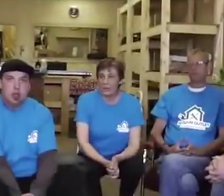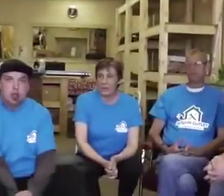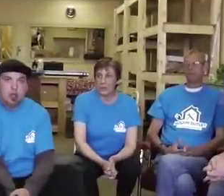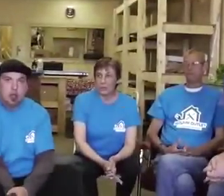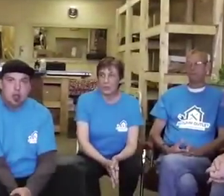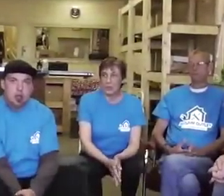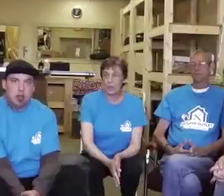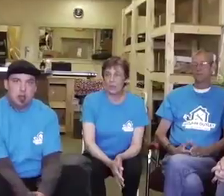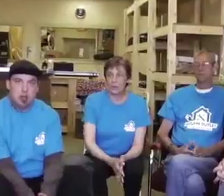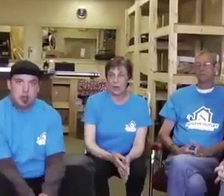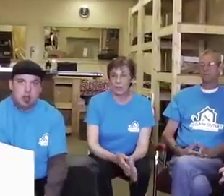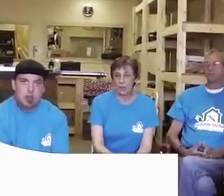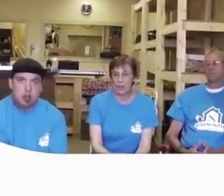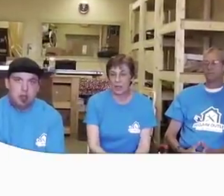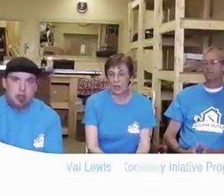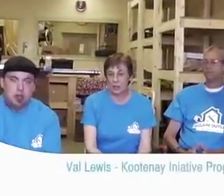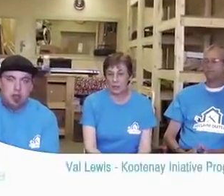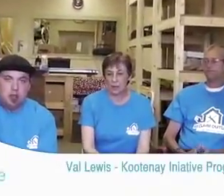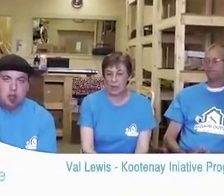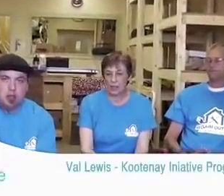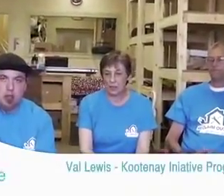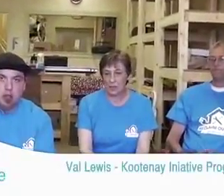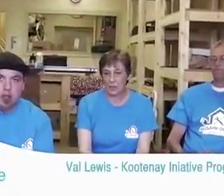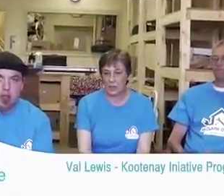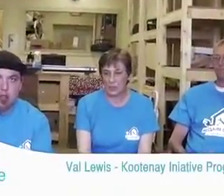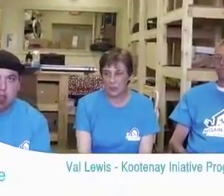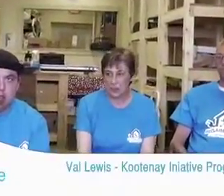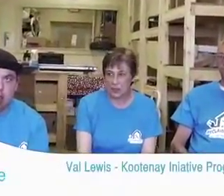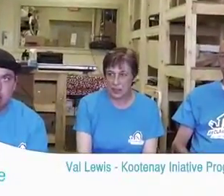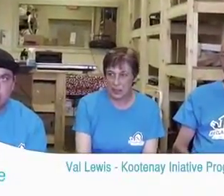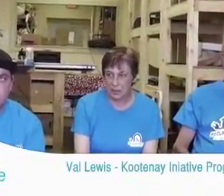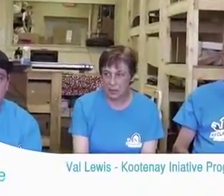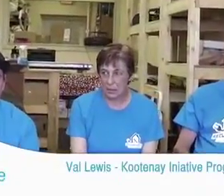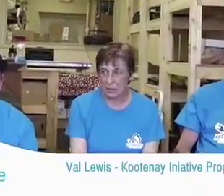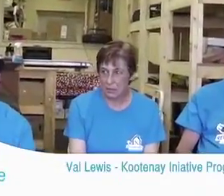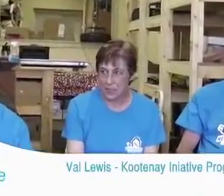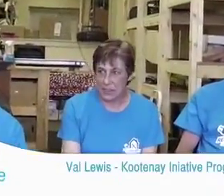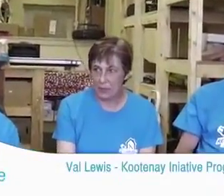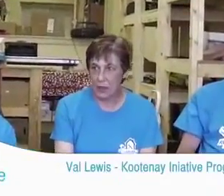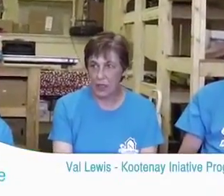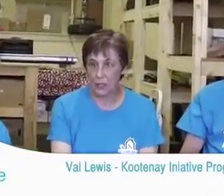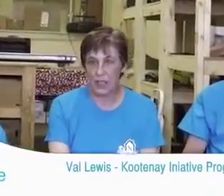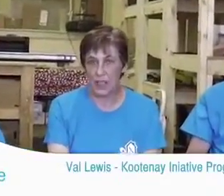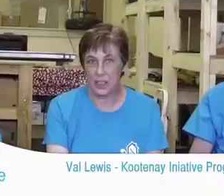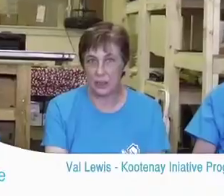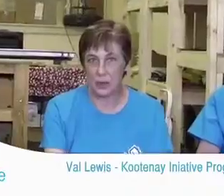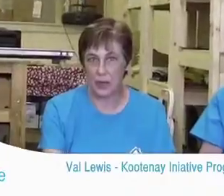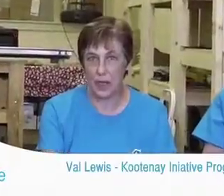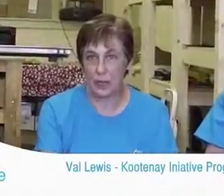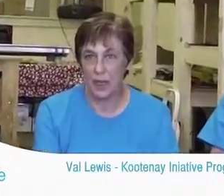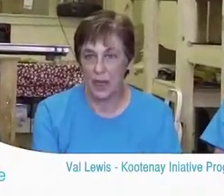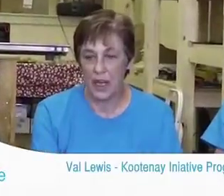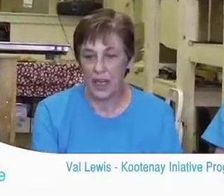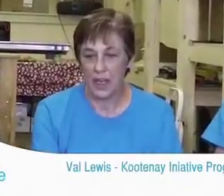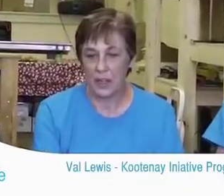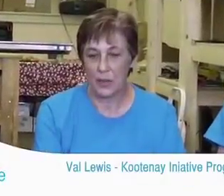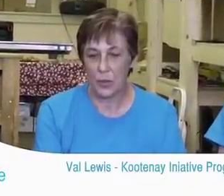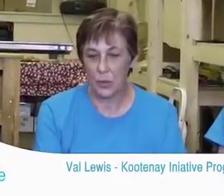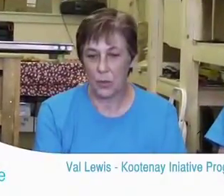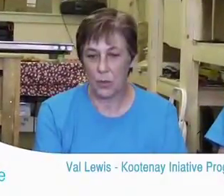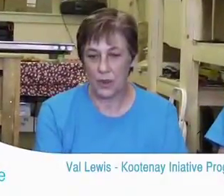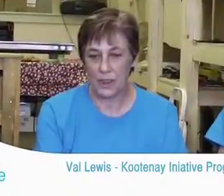place? Well, we run 3 days a week. Doris and myself run a recycling program.